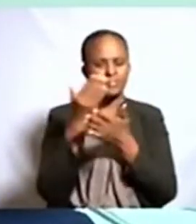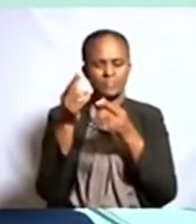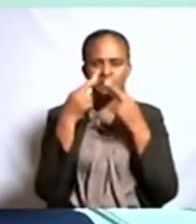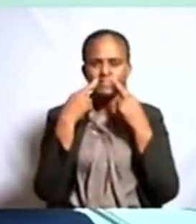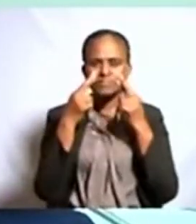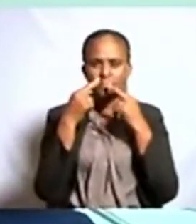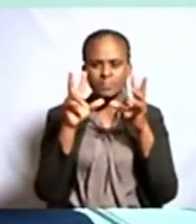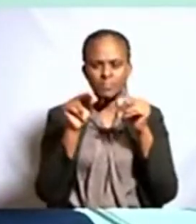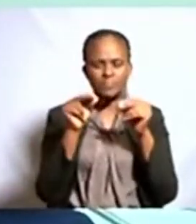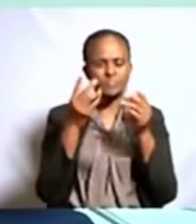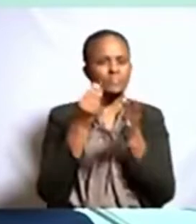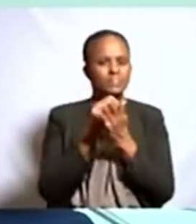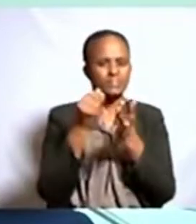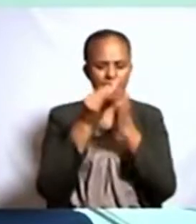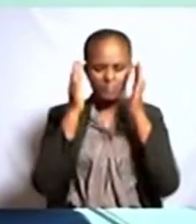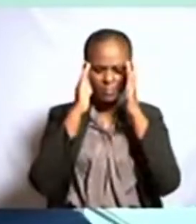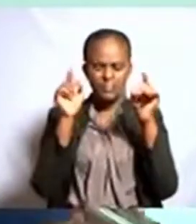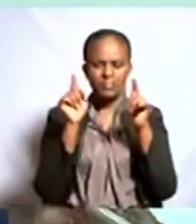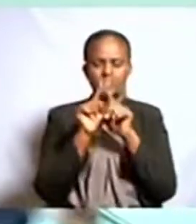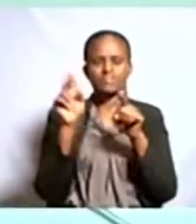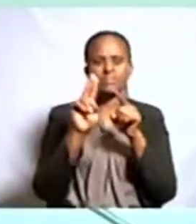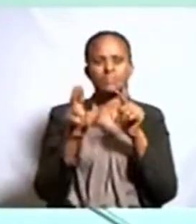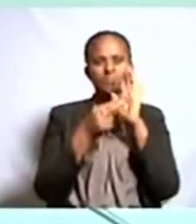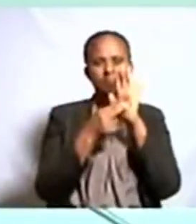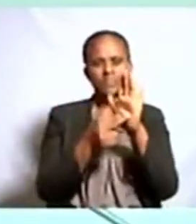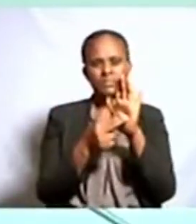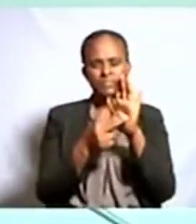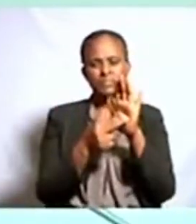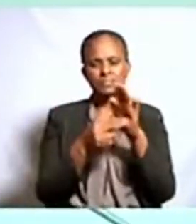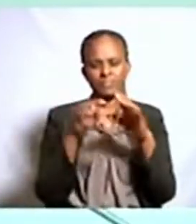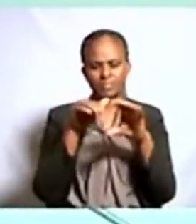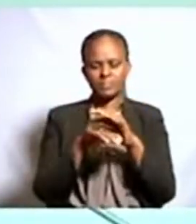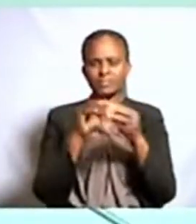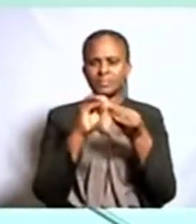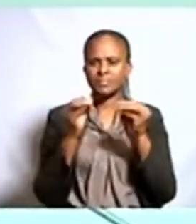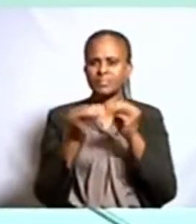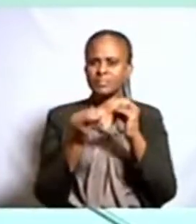in no funds being committed and spent as shown at Appendix 4.